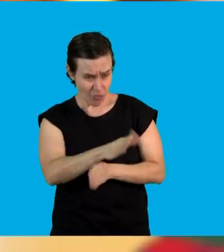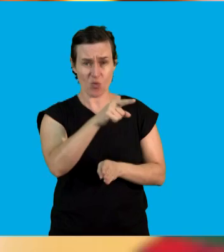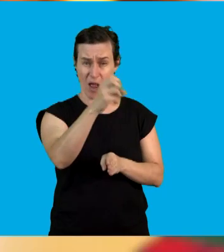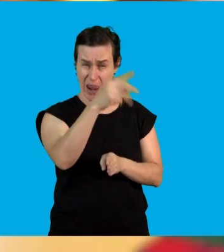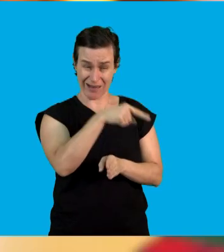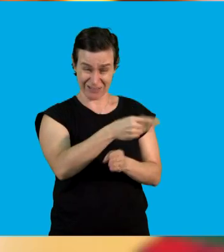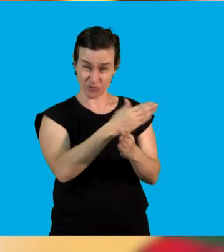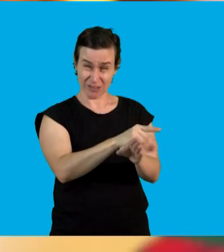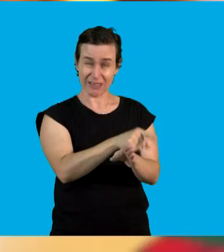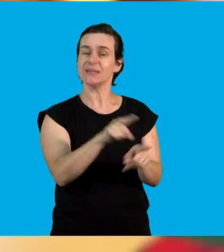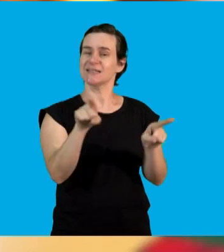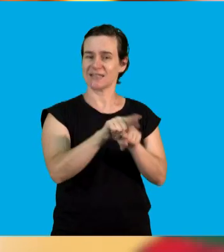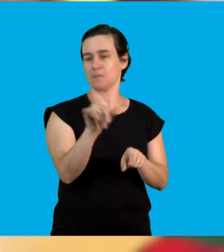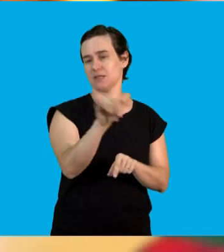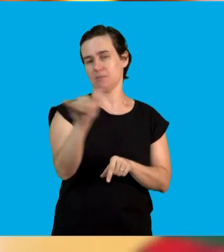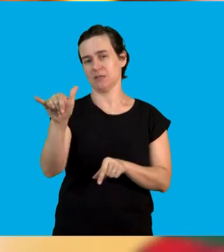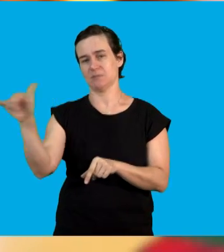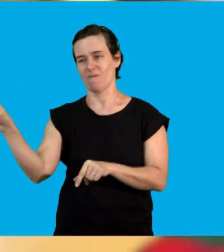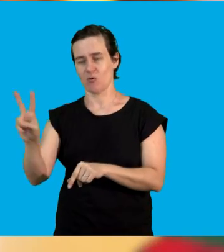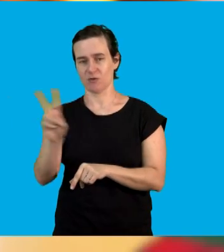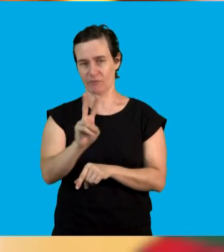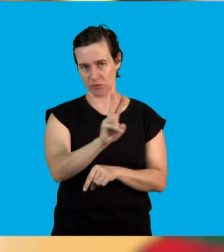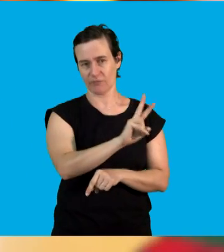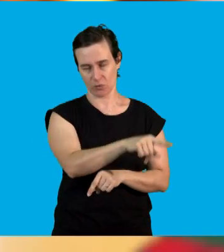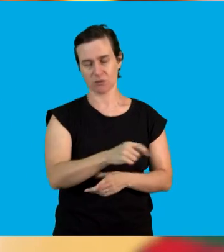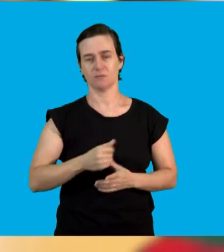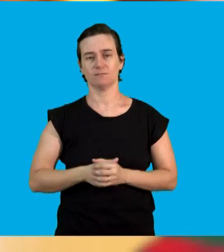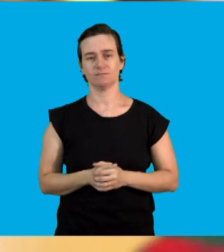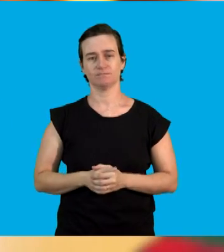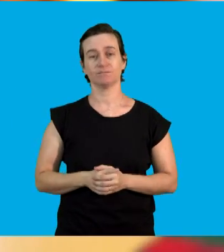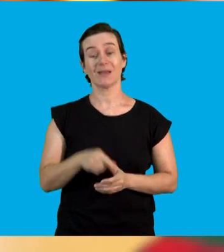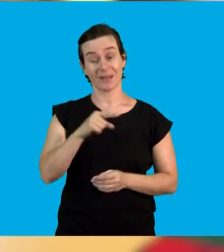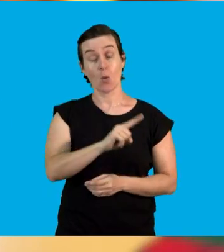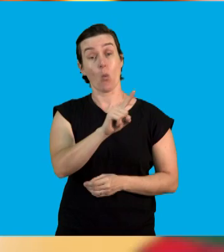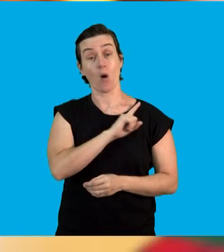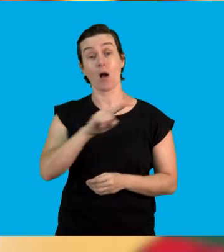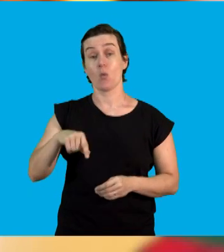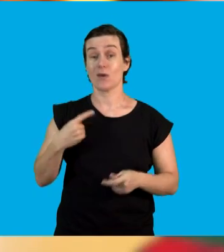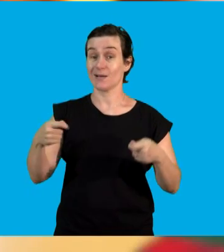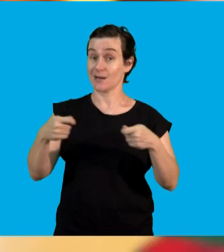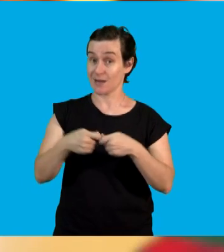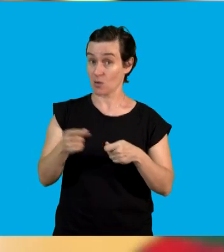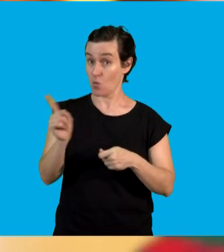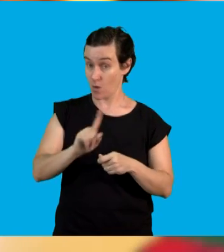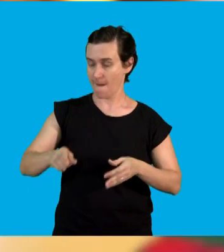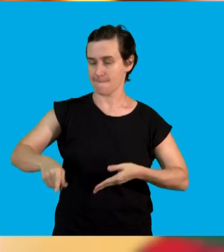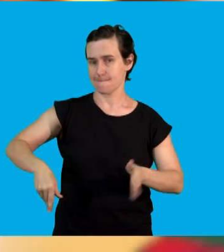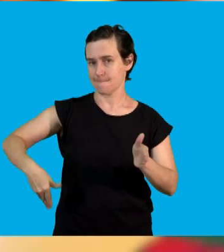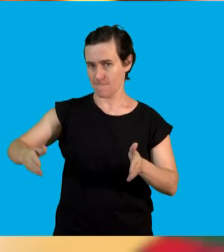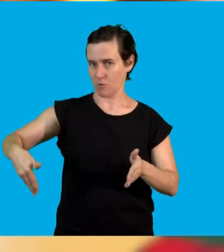the entire rooms. So that's also one of the main reasons why we are using